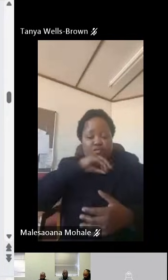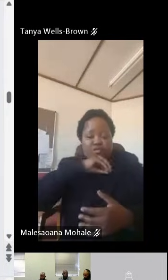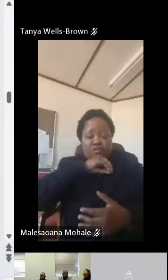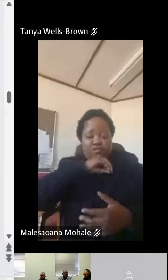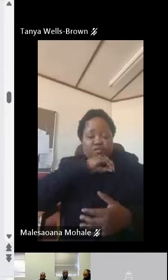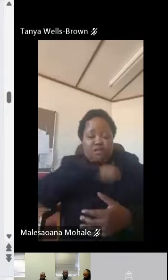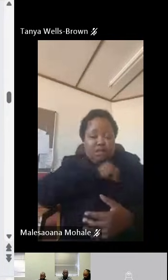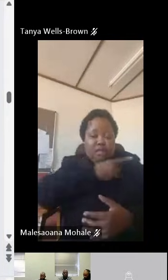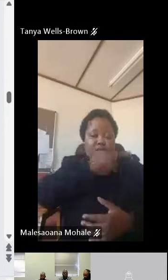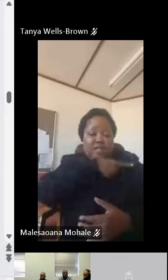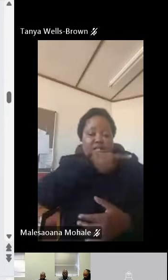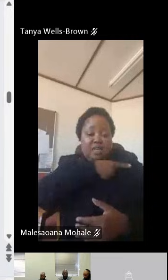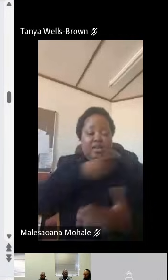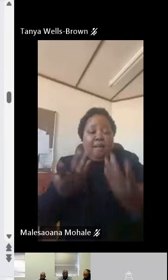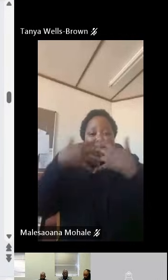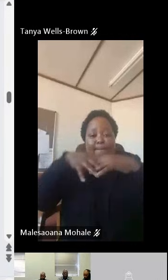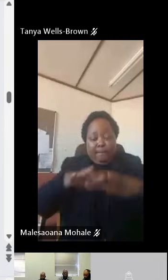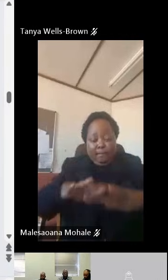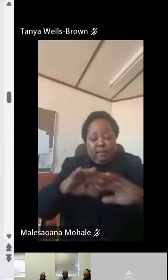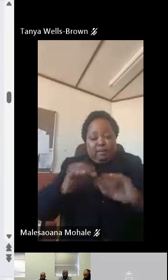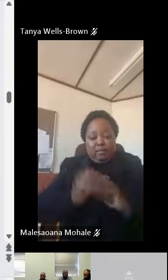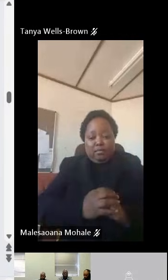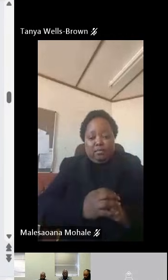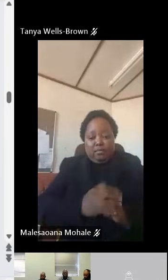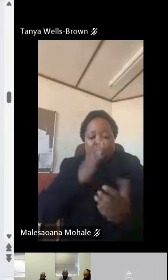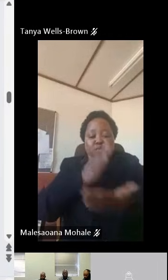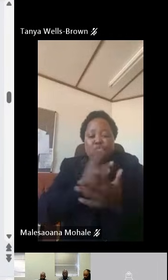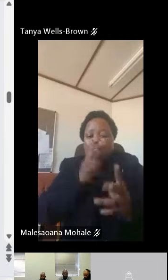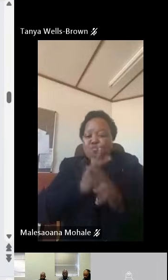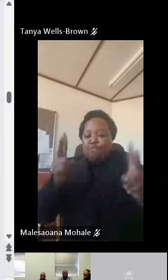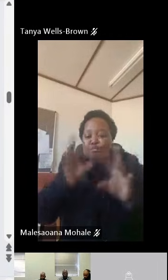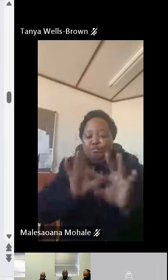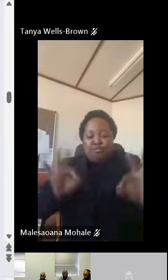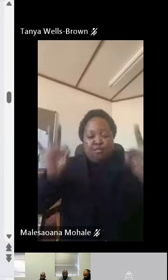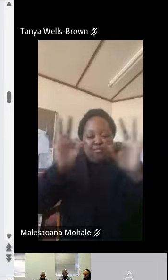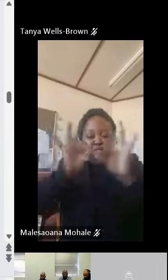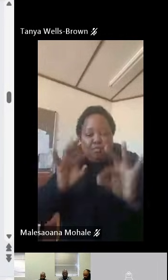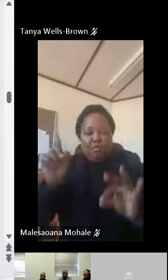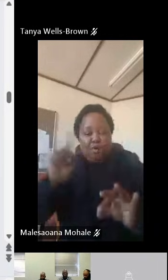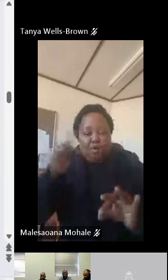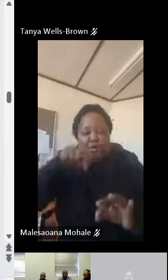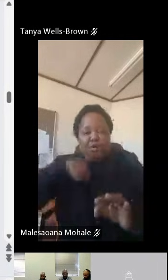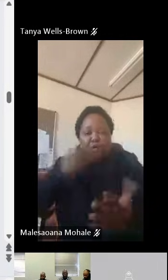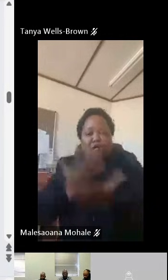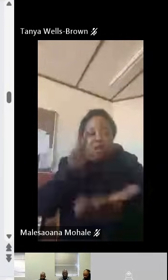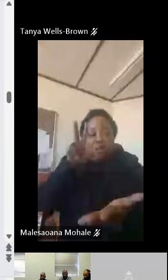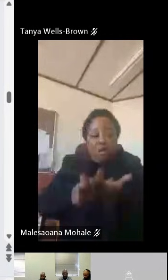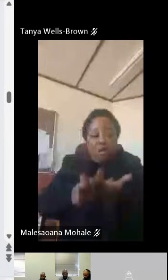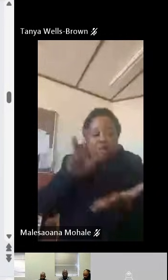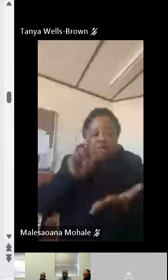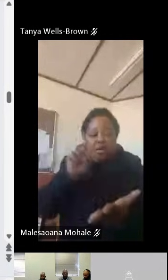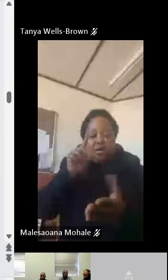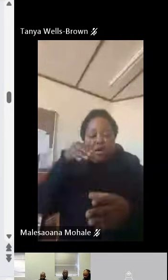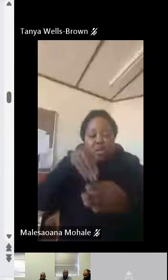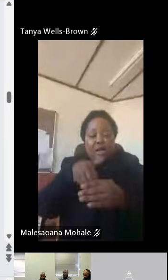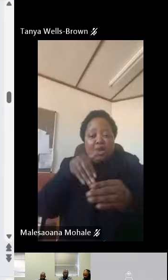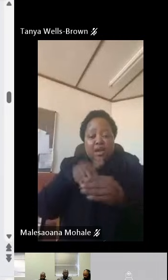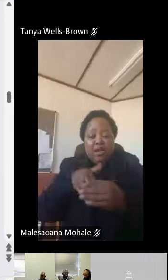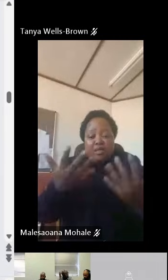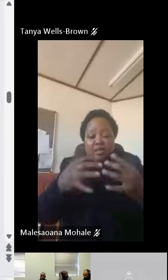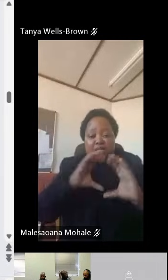mainstreaming, it is important that we adopt the intersectional lens or intersectionality